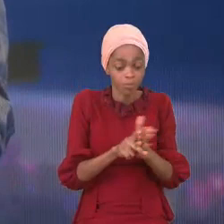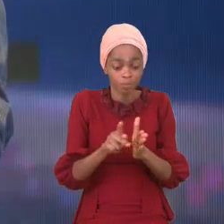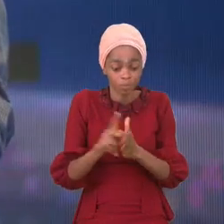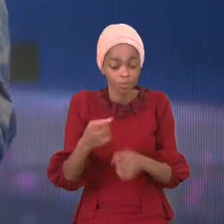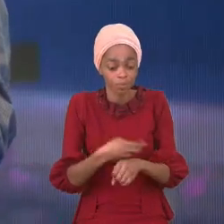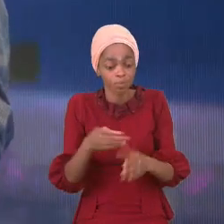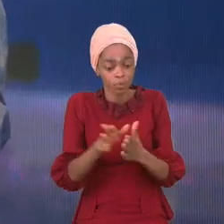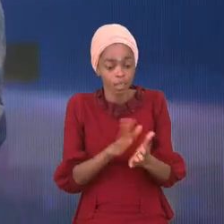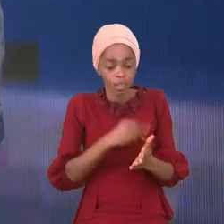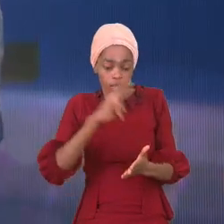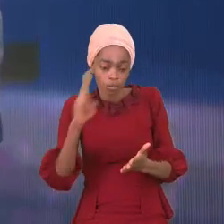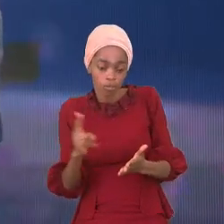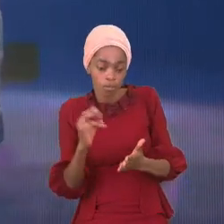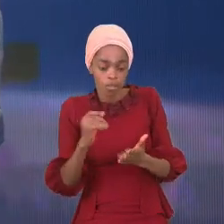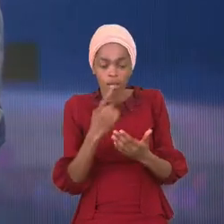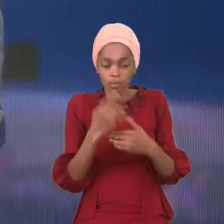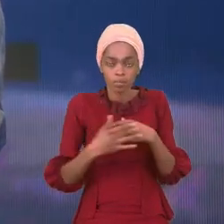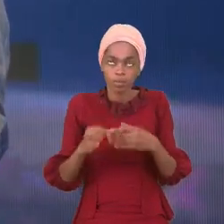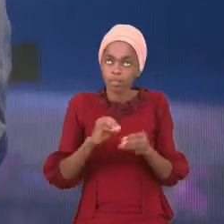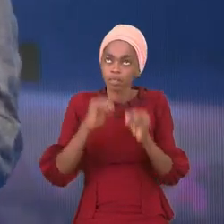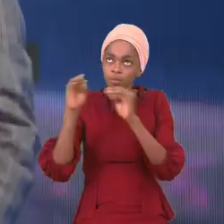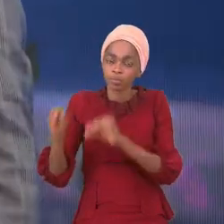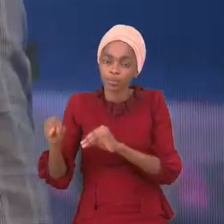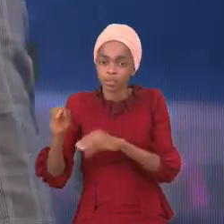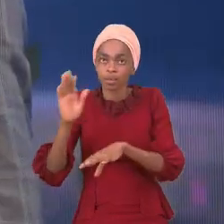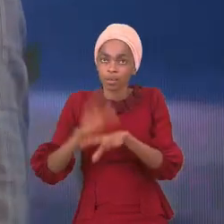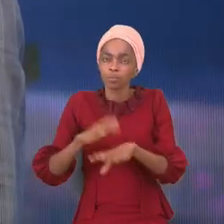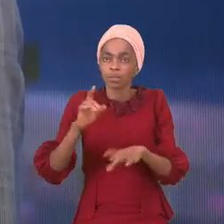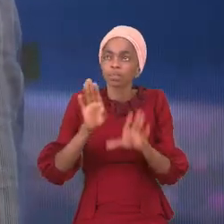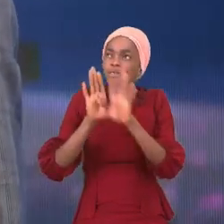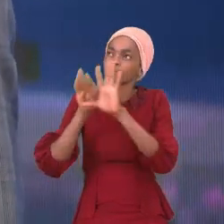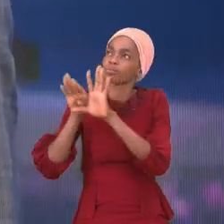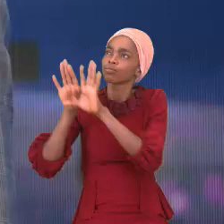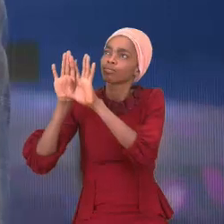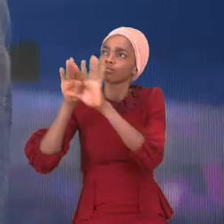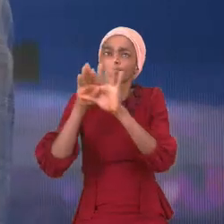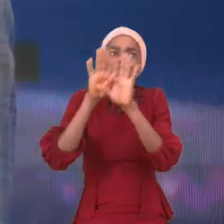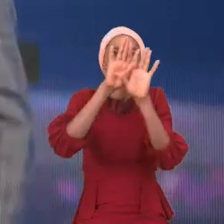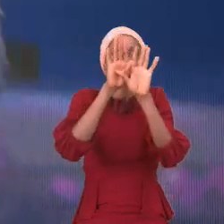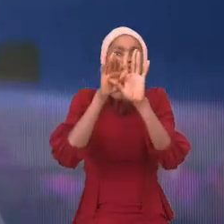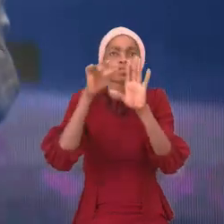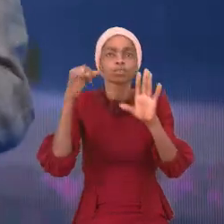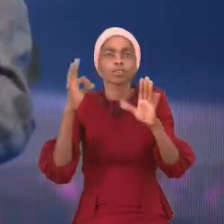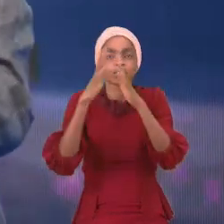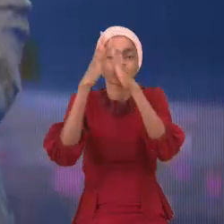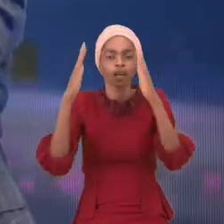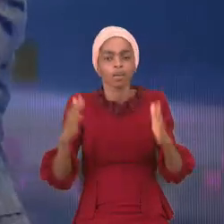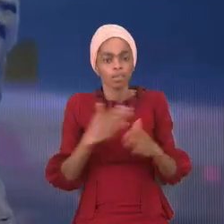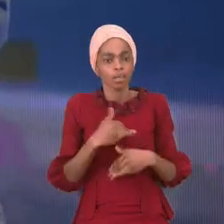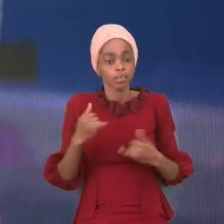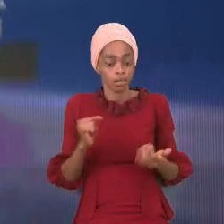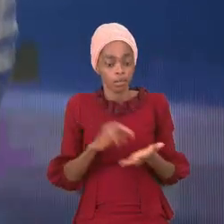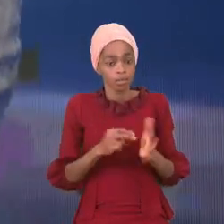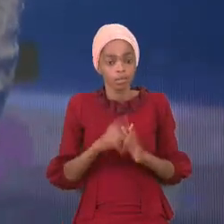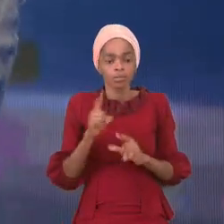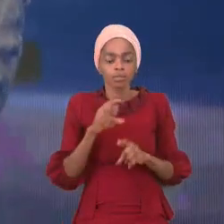the blood of those lambs upon the lintels of their houses. That is, when you are entering their